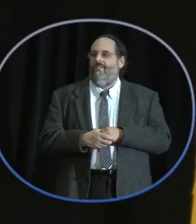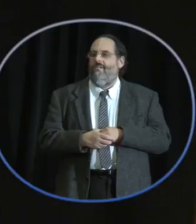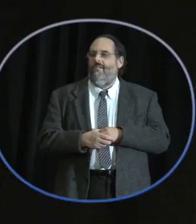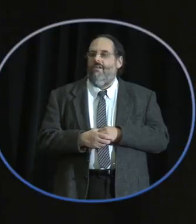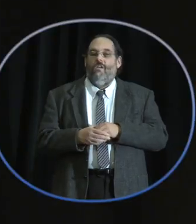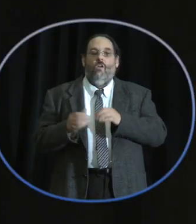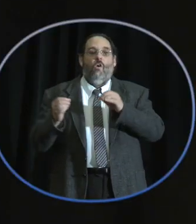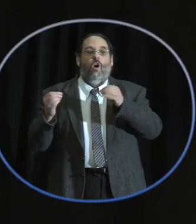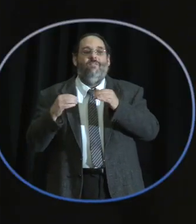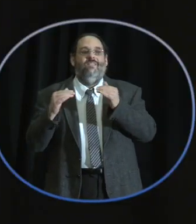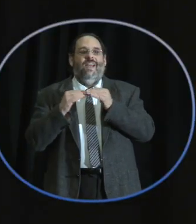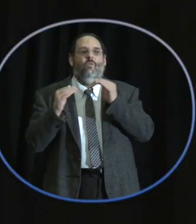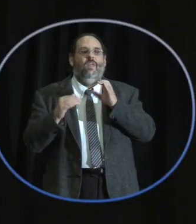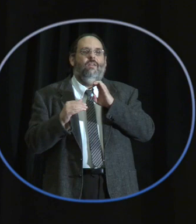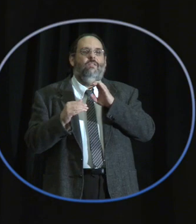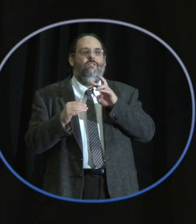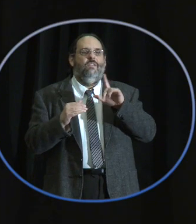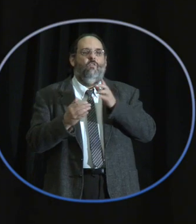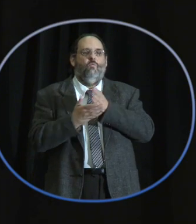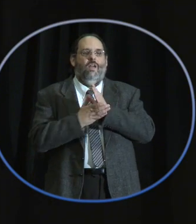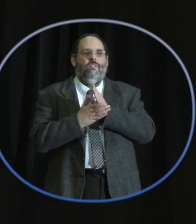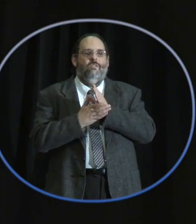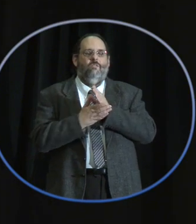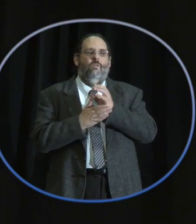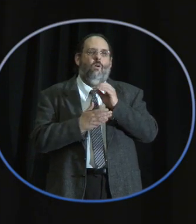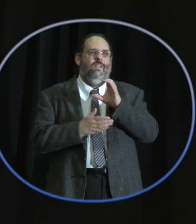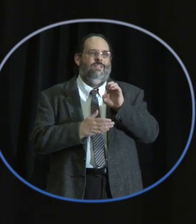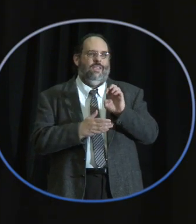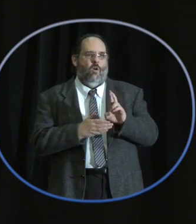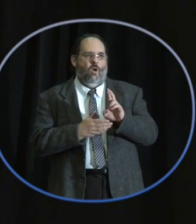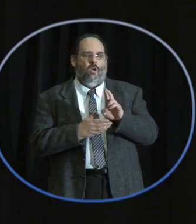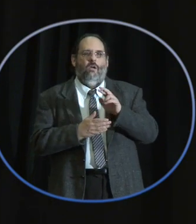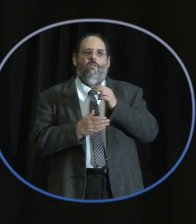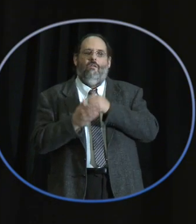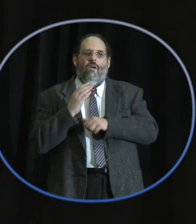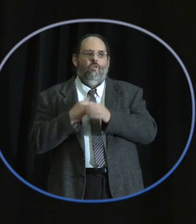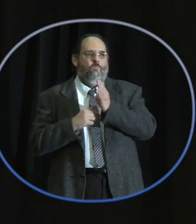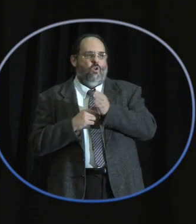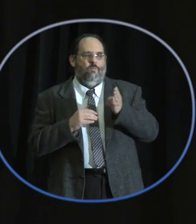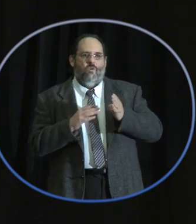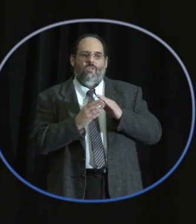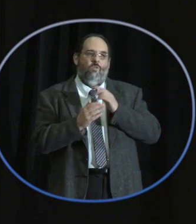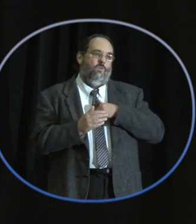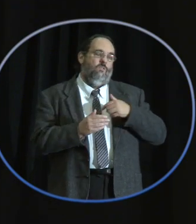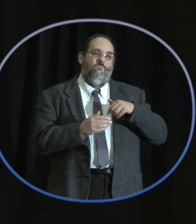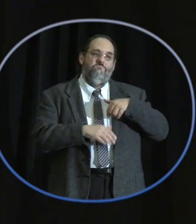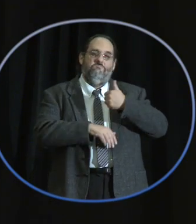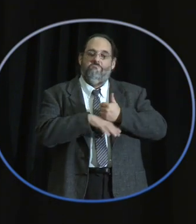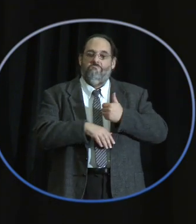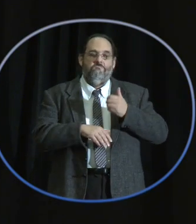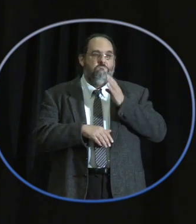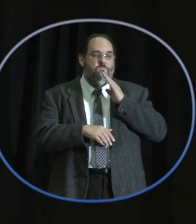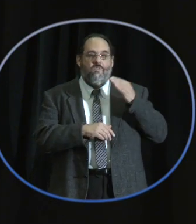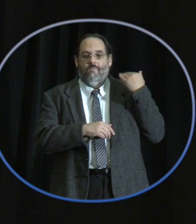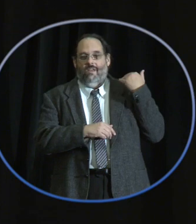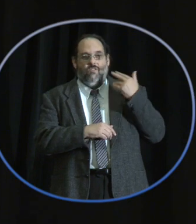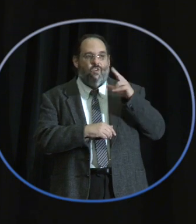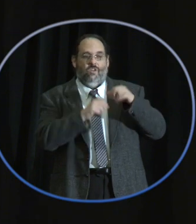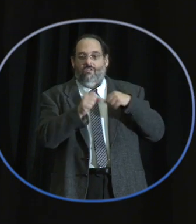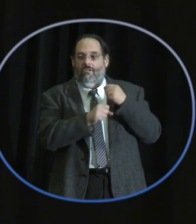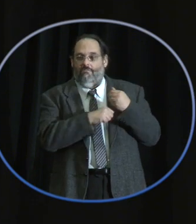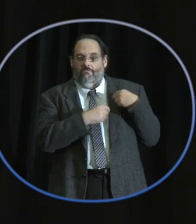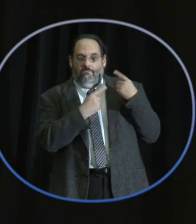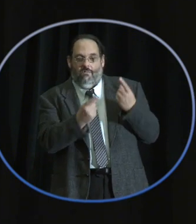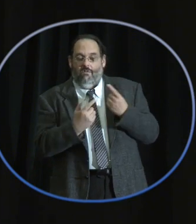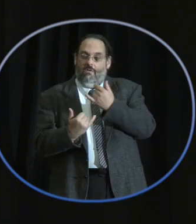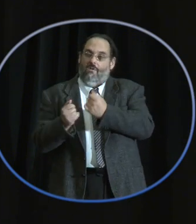The Office of Equity and Civil Rights and the City of Baltimore have been hosting this breakfast for 30 years. And this